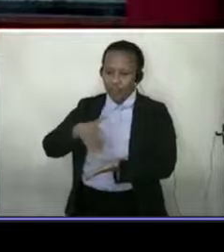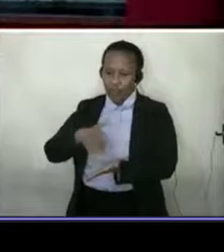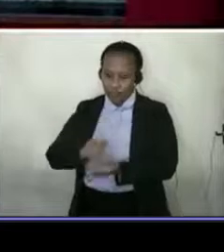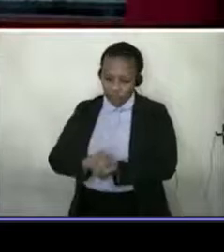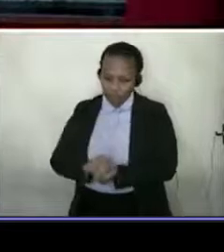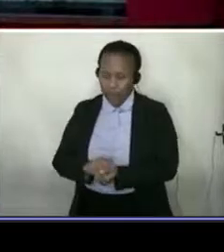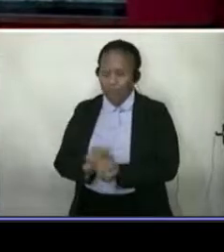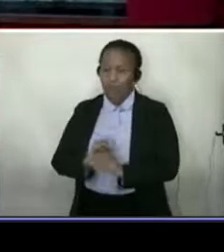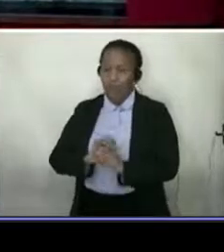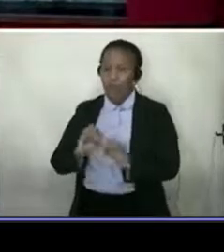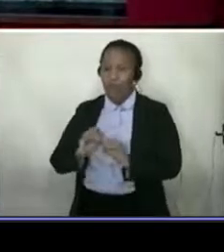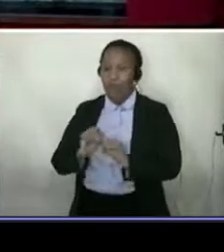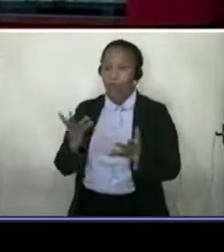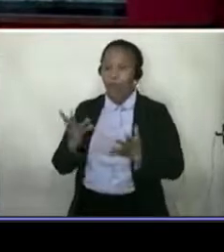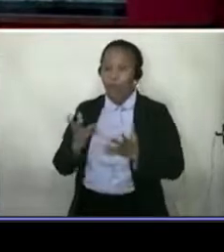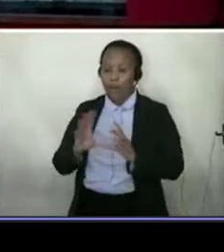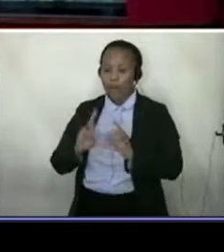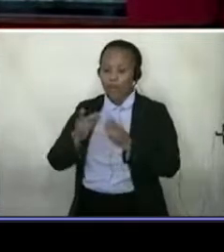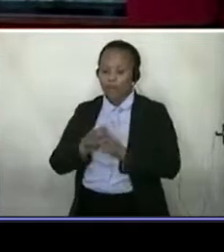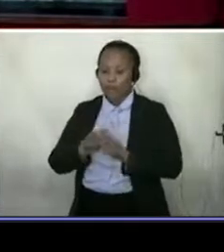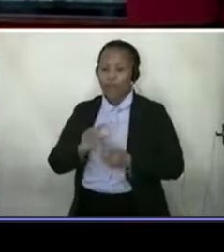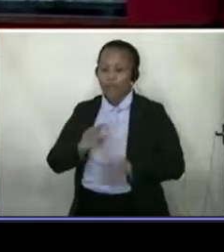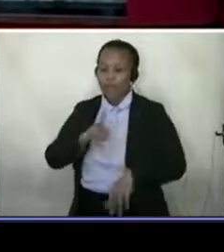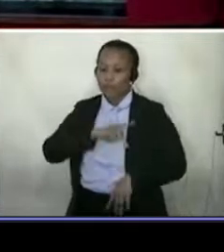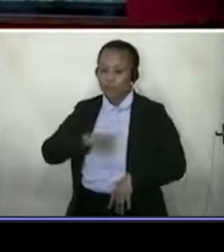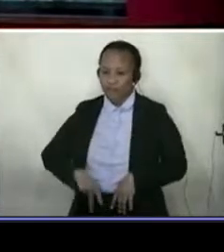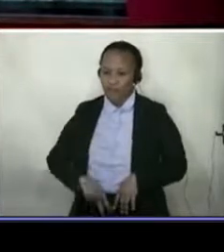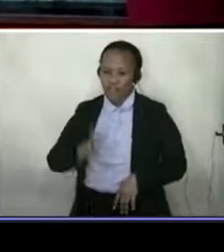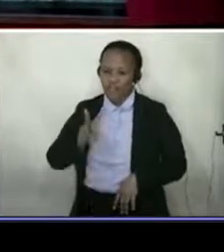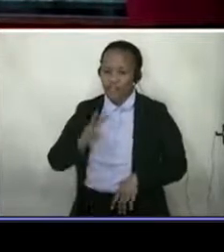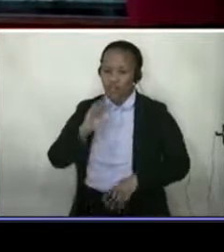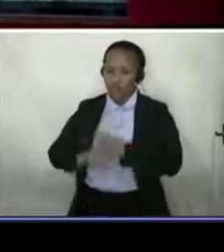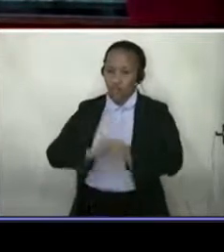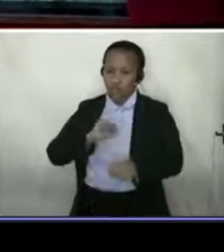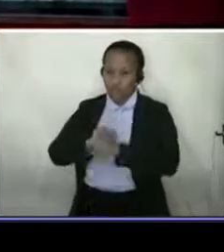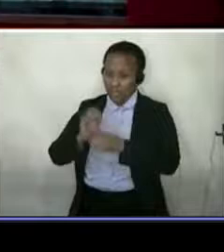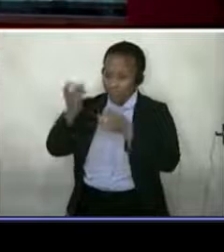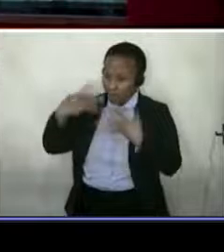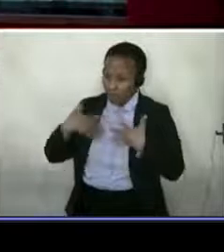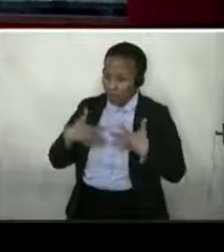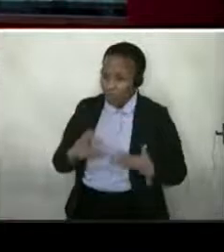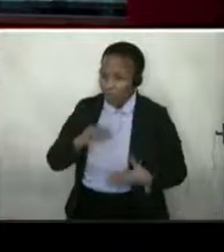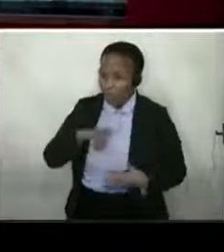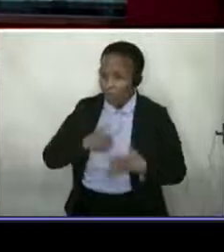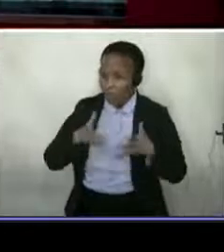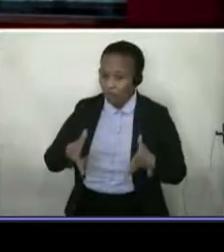of the Premier. 2 years to tell us that, that's not good enough.